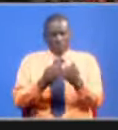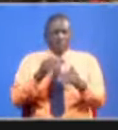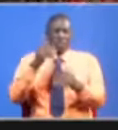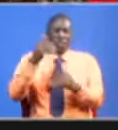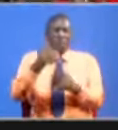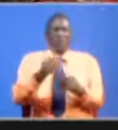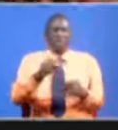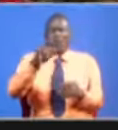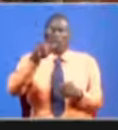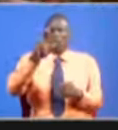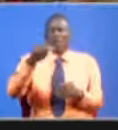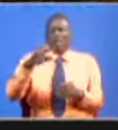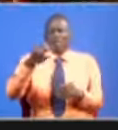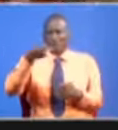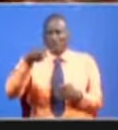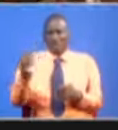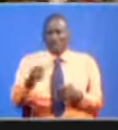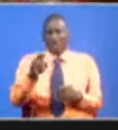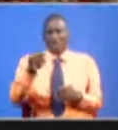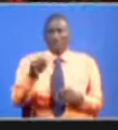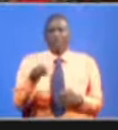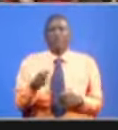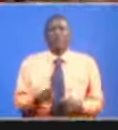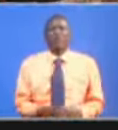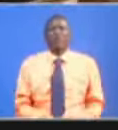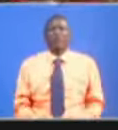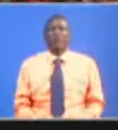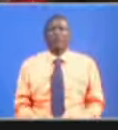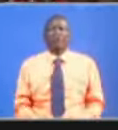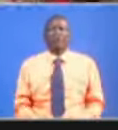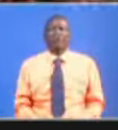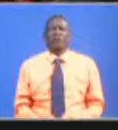Ngena Kirori, NTV.